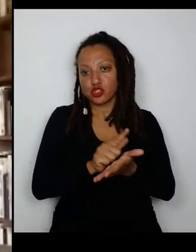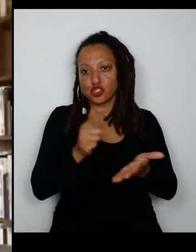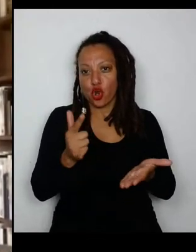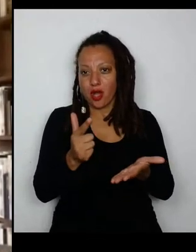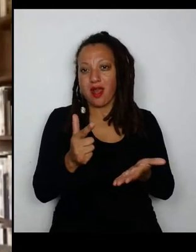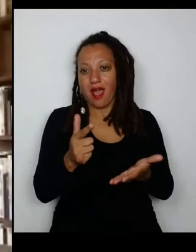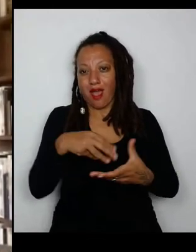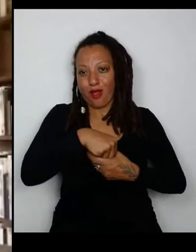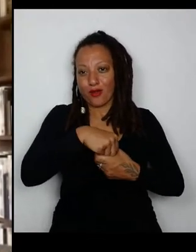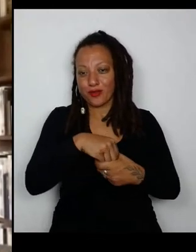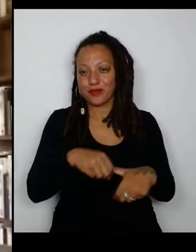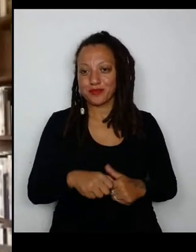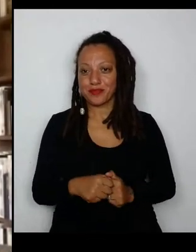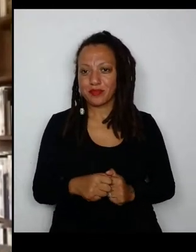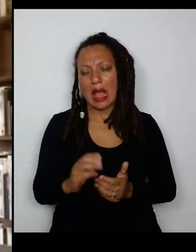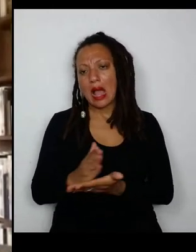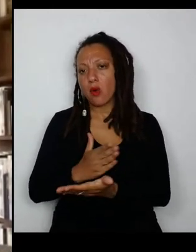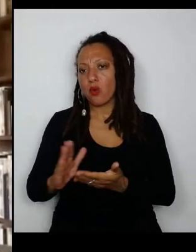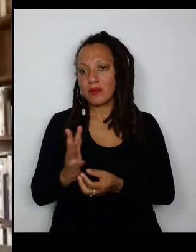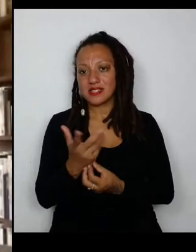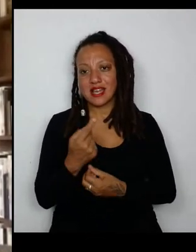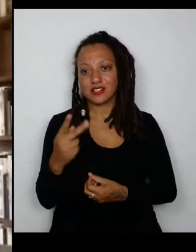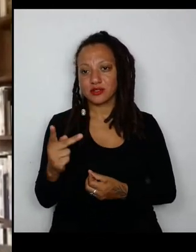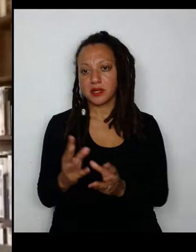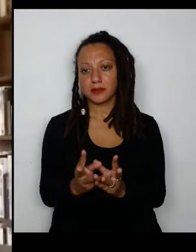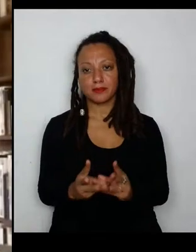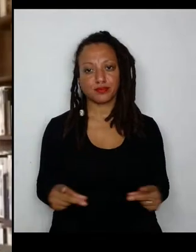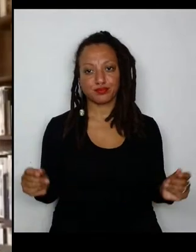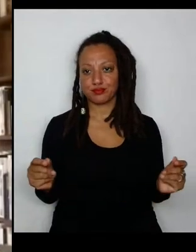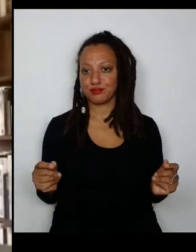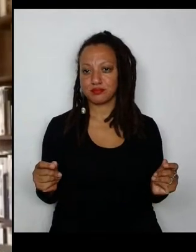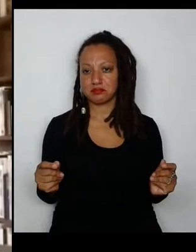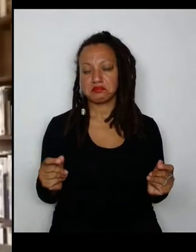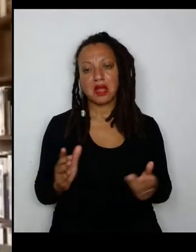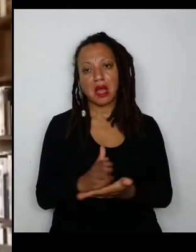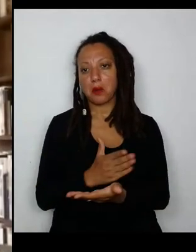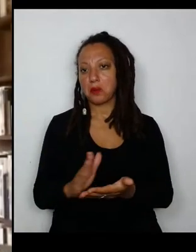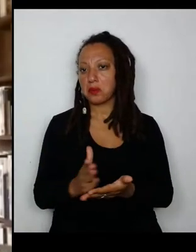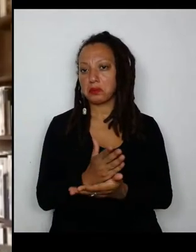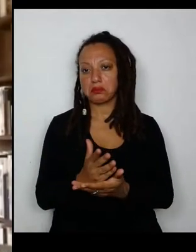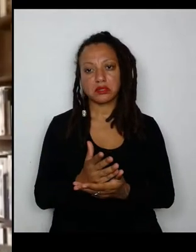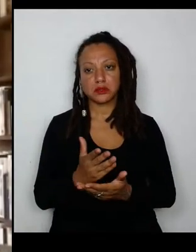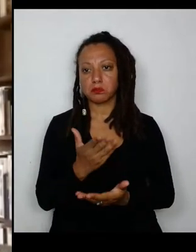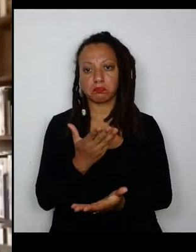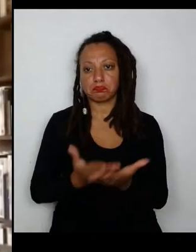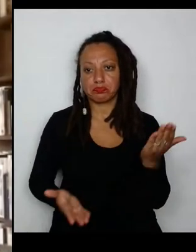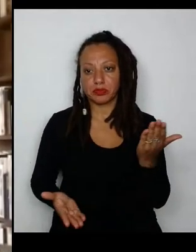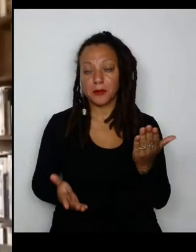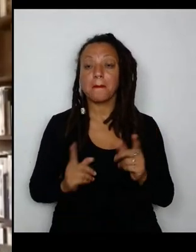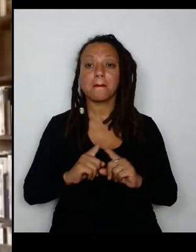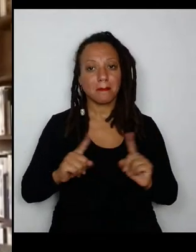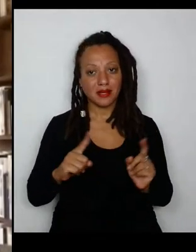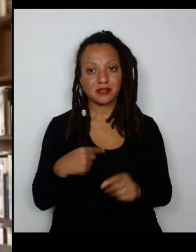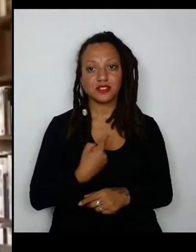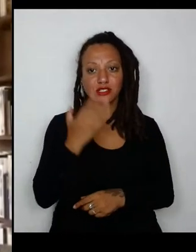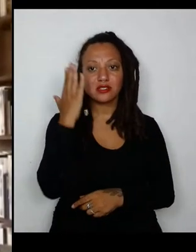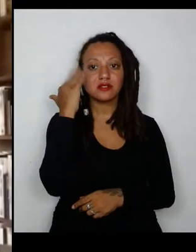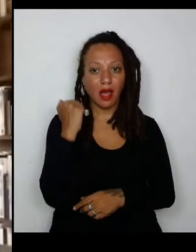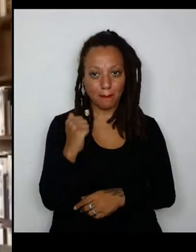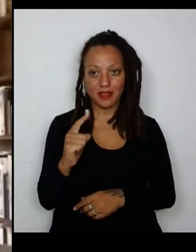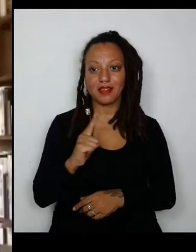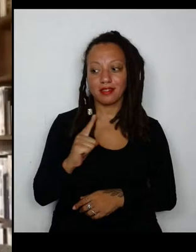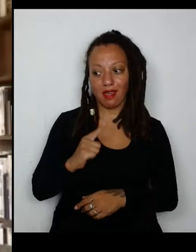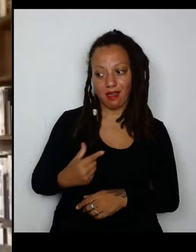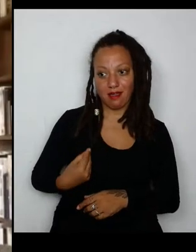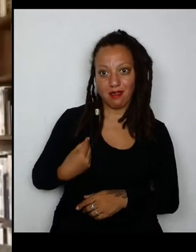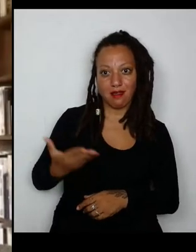was that was lost uh but we know it existed because there's records of it of it having been there upon